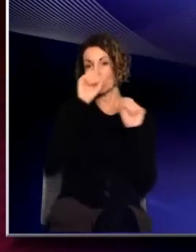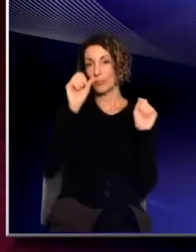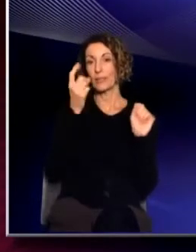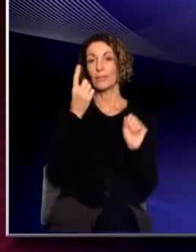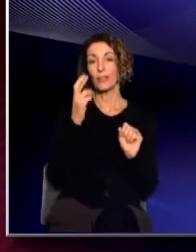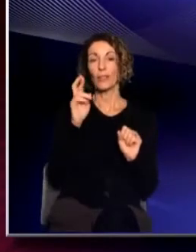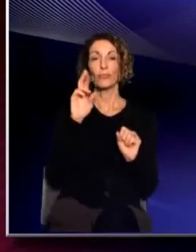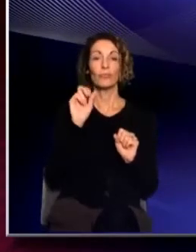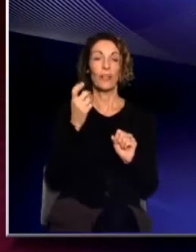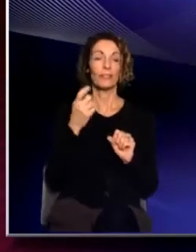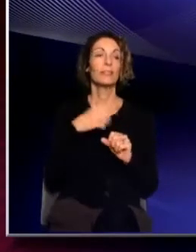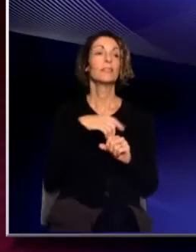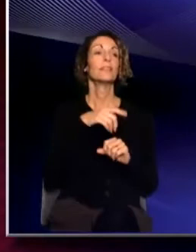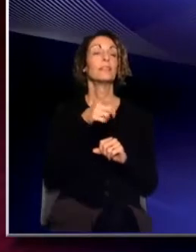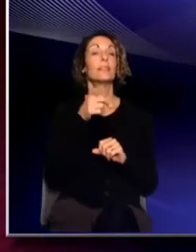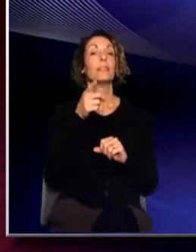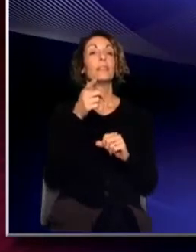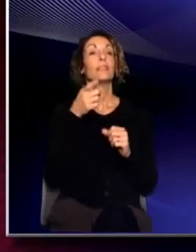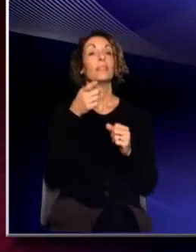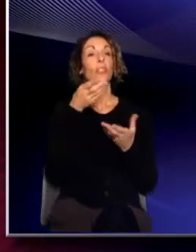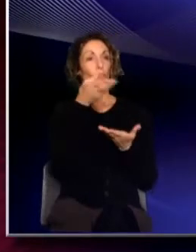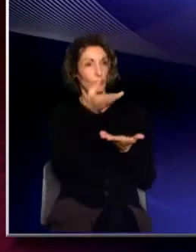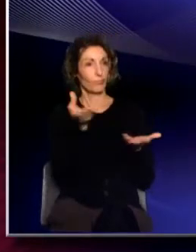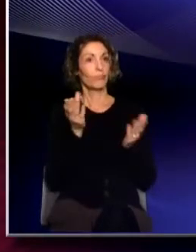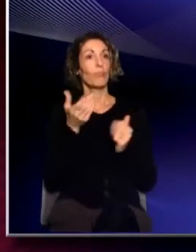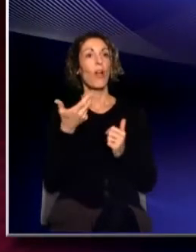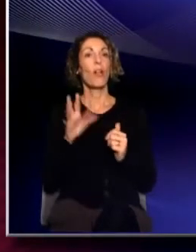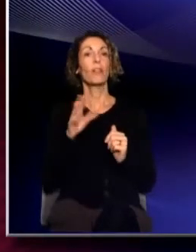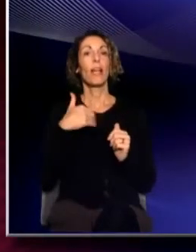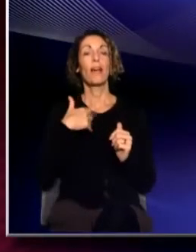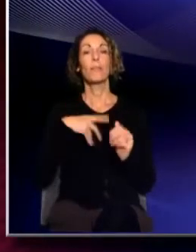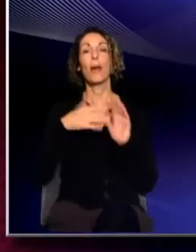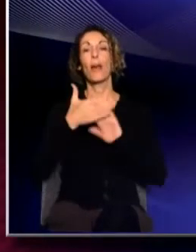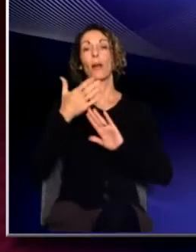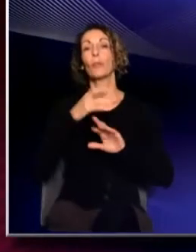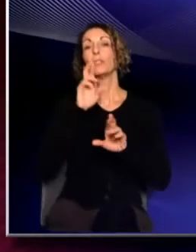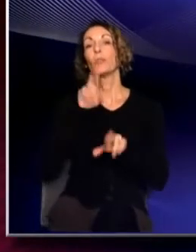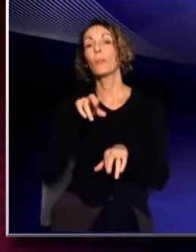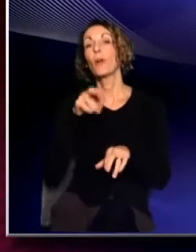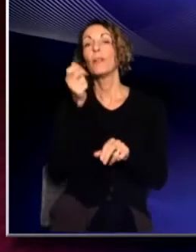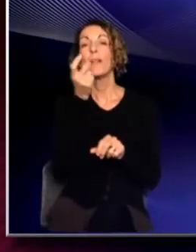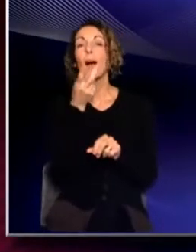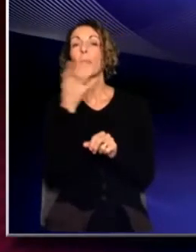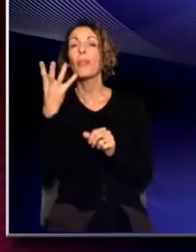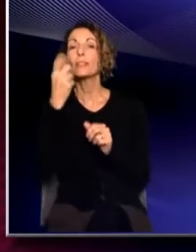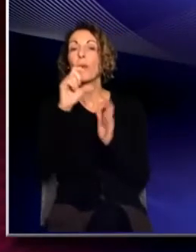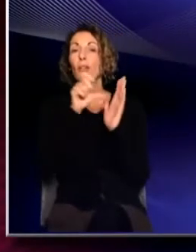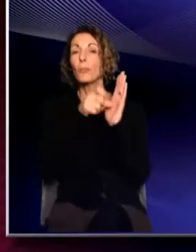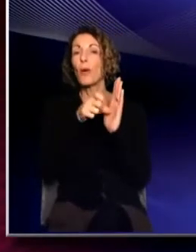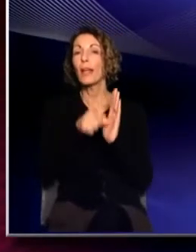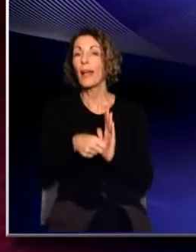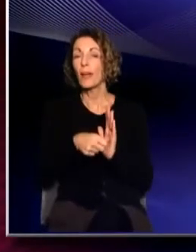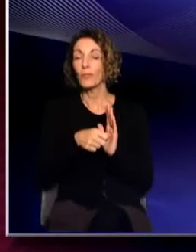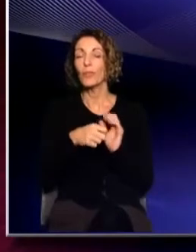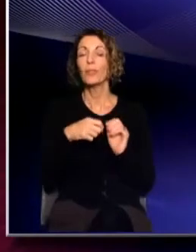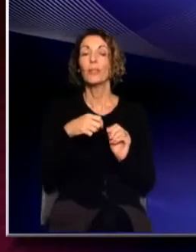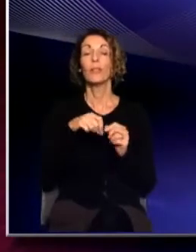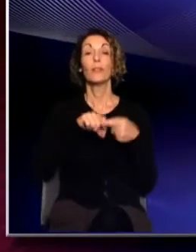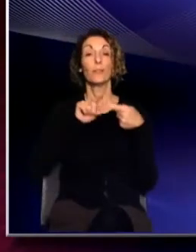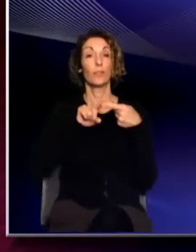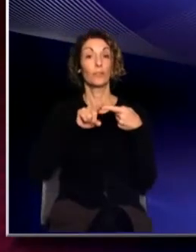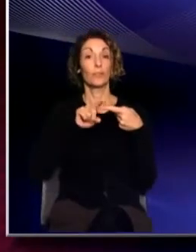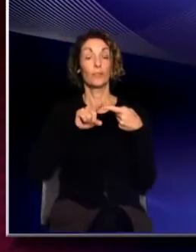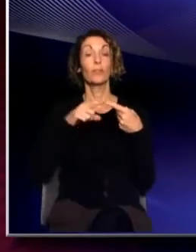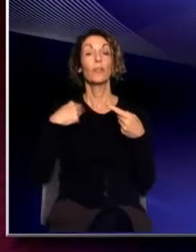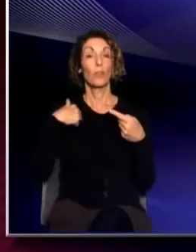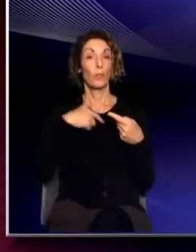Rex. Before you have my operations report. A couple of things I'd like to point out. One is we